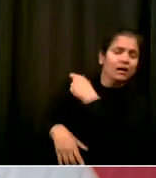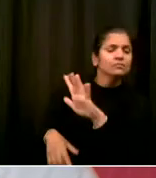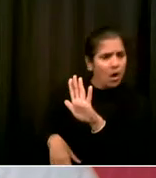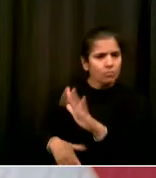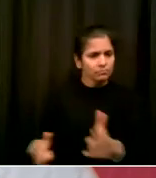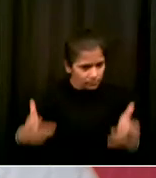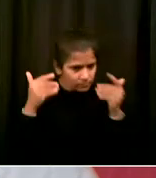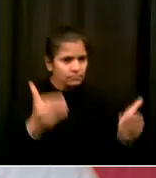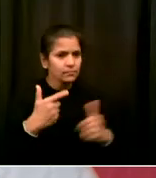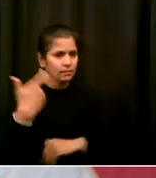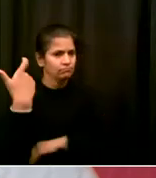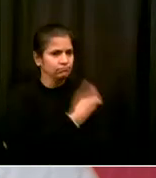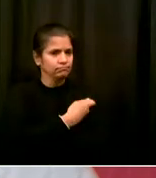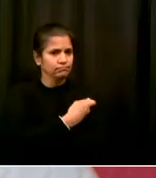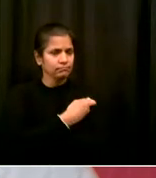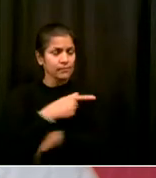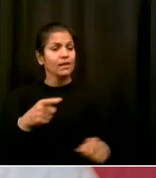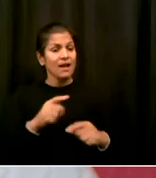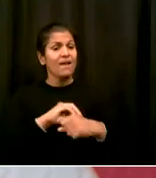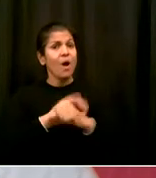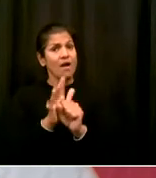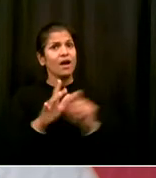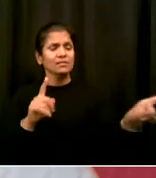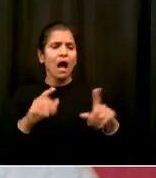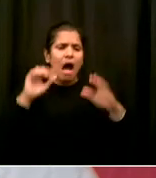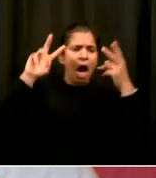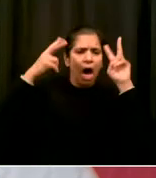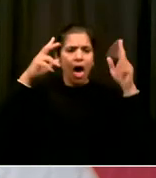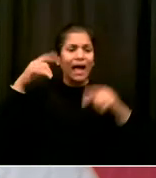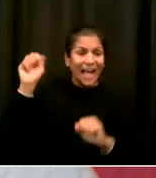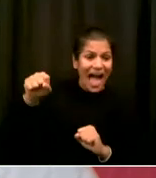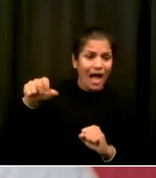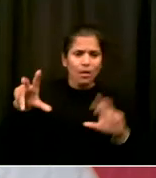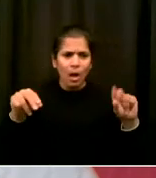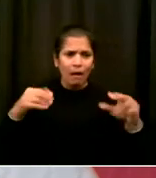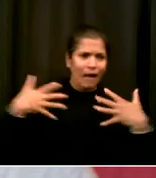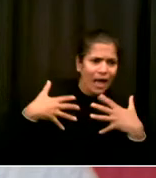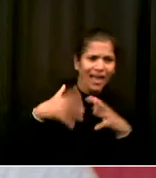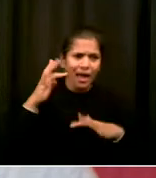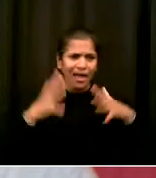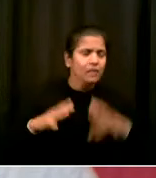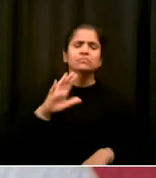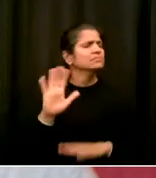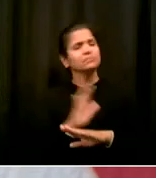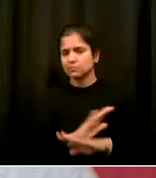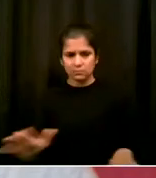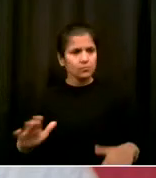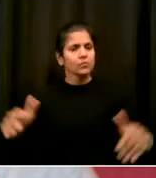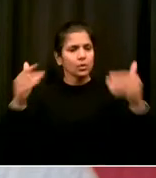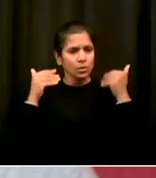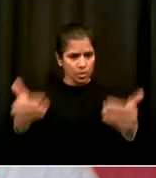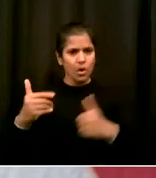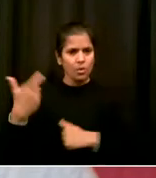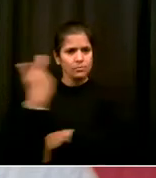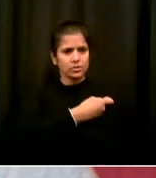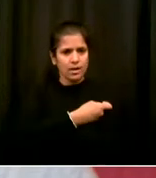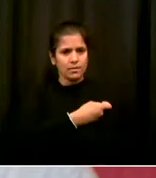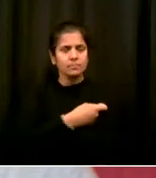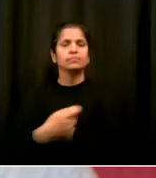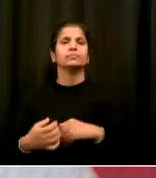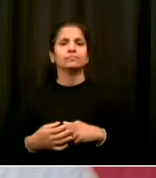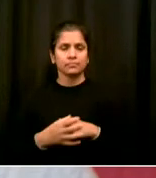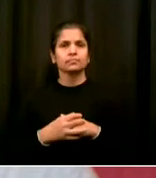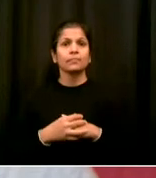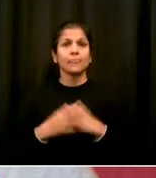more convenient for you. Mr. Mayor, it's a particular honor for me to be able to join you on this last day of